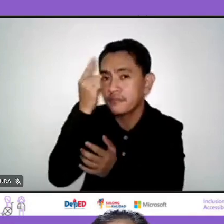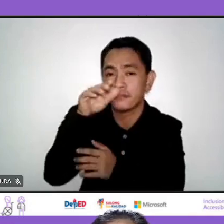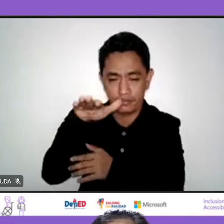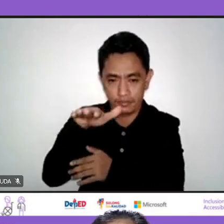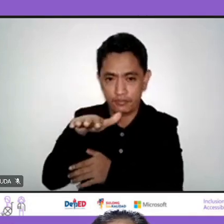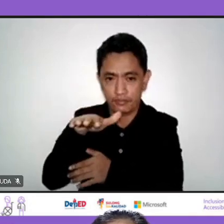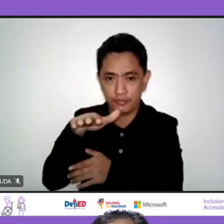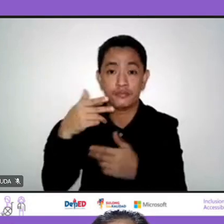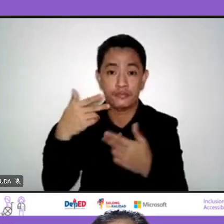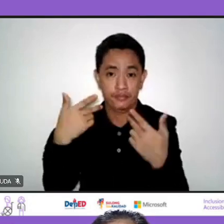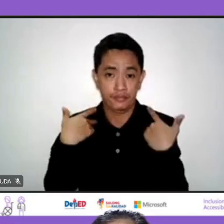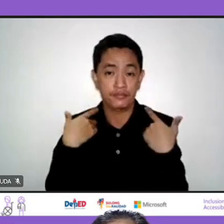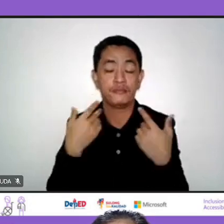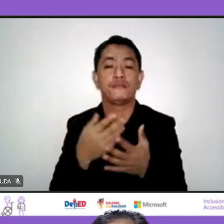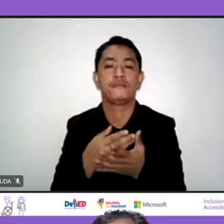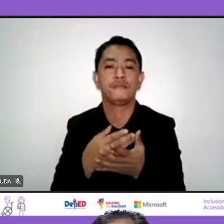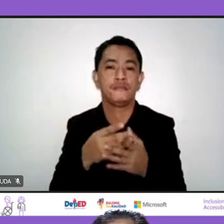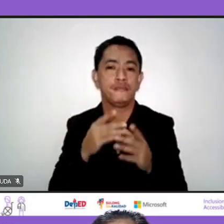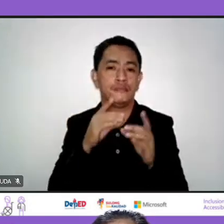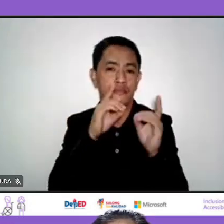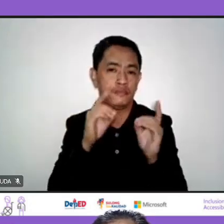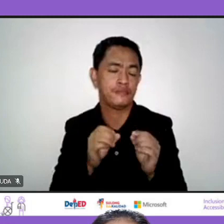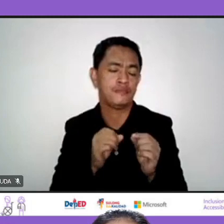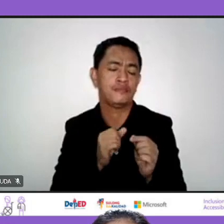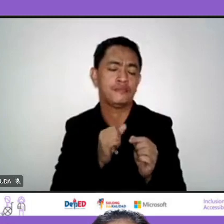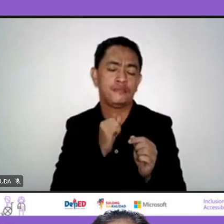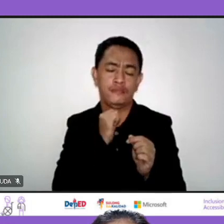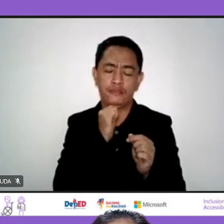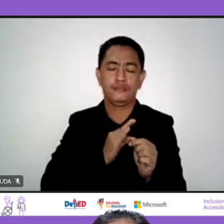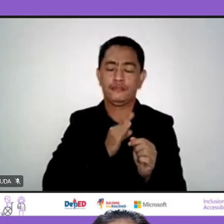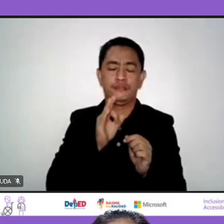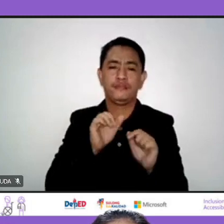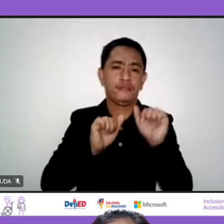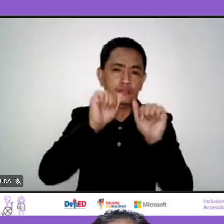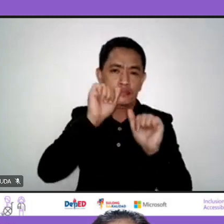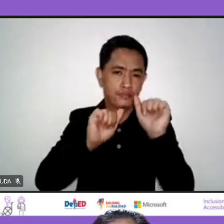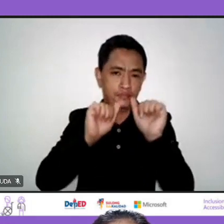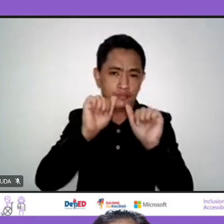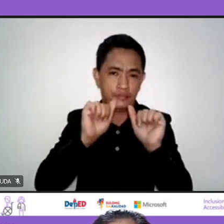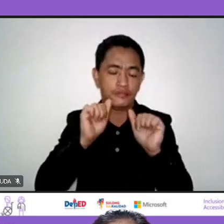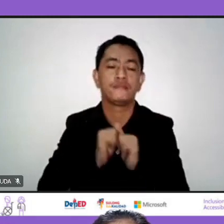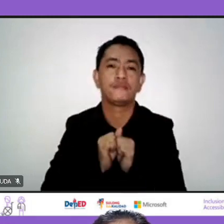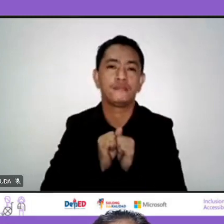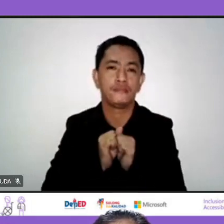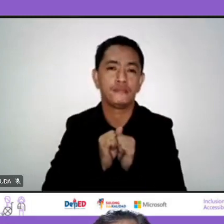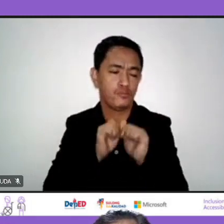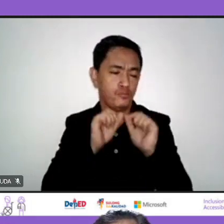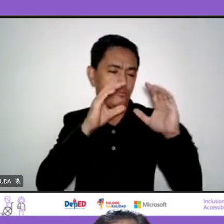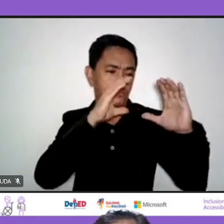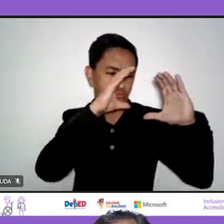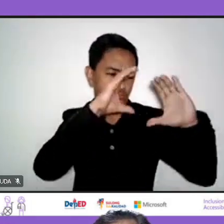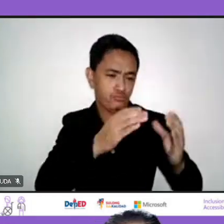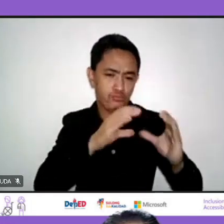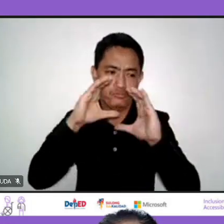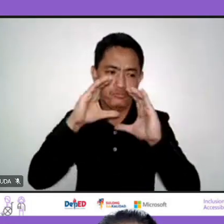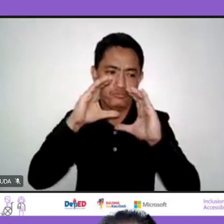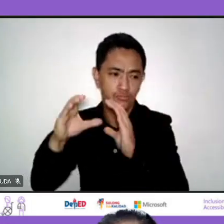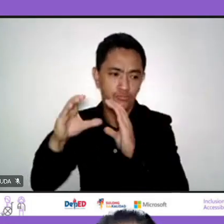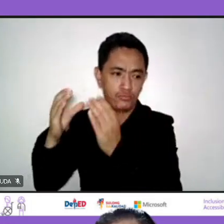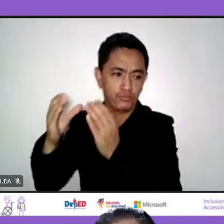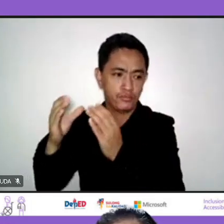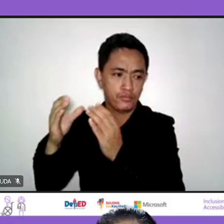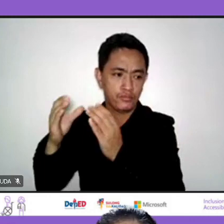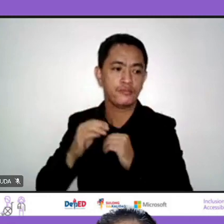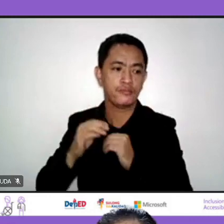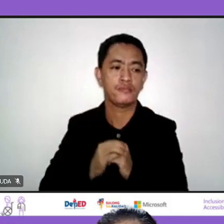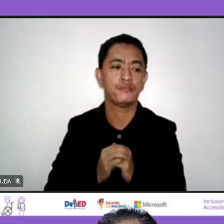the spelling, reading, writing, and comprehension skills of the kids with a designed informal assessment,